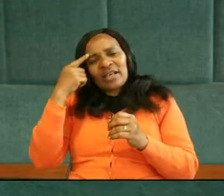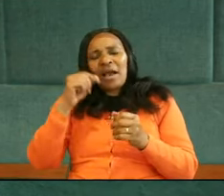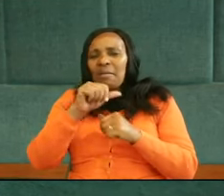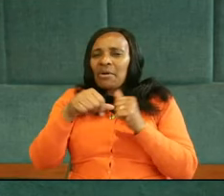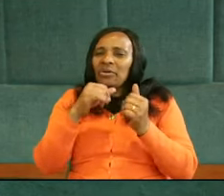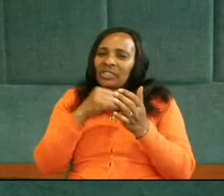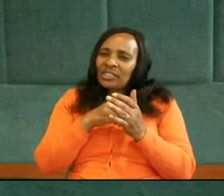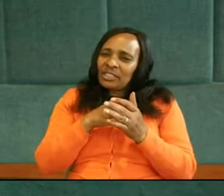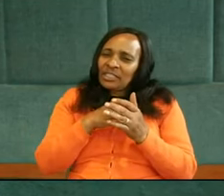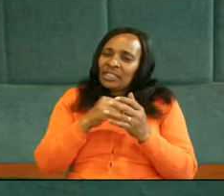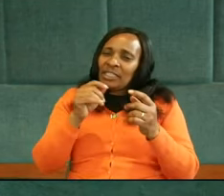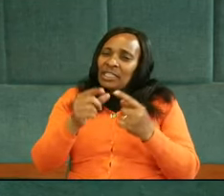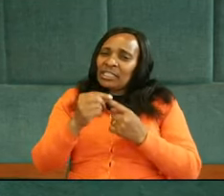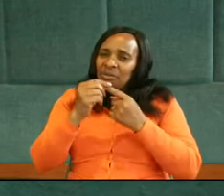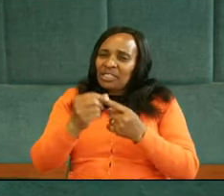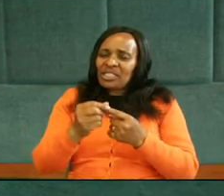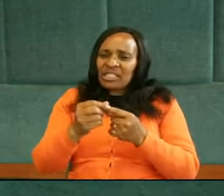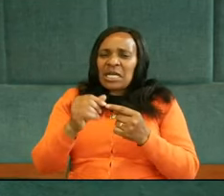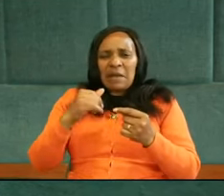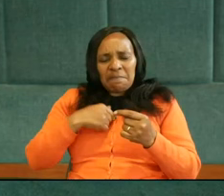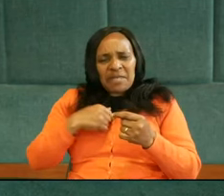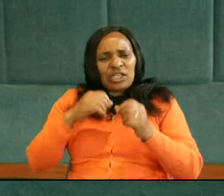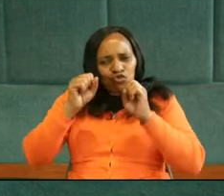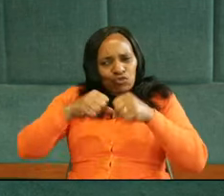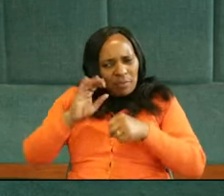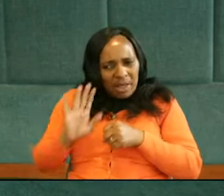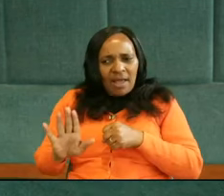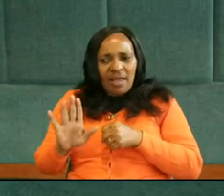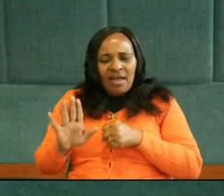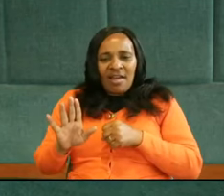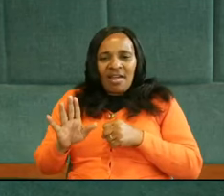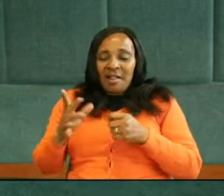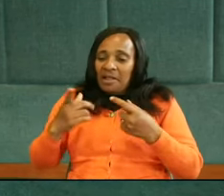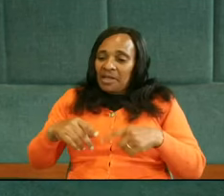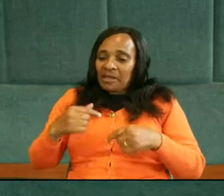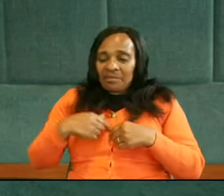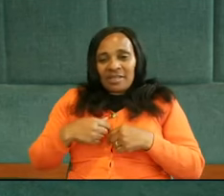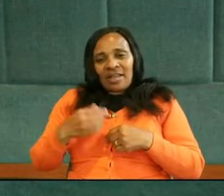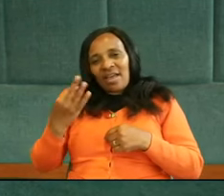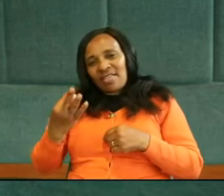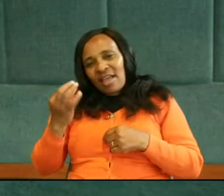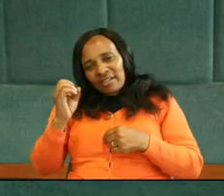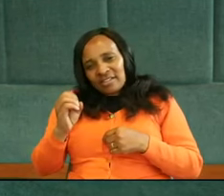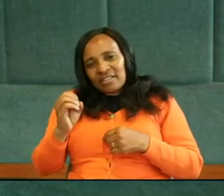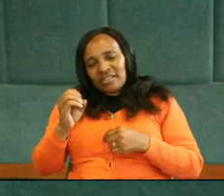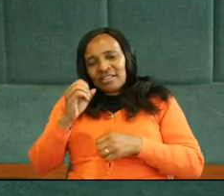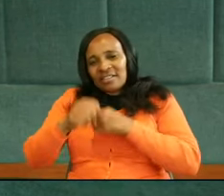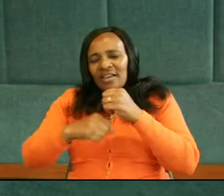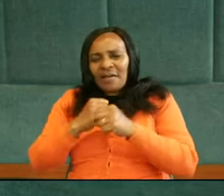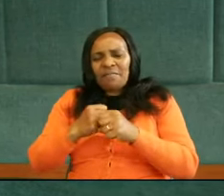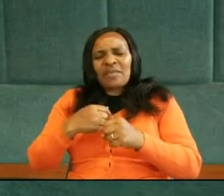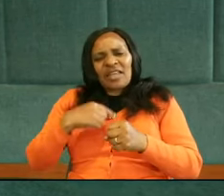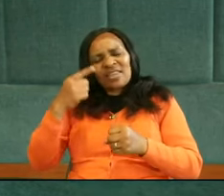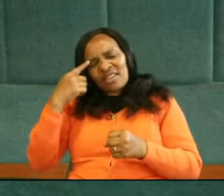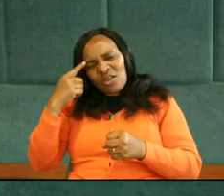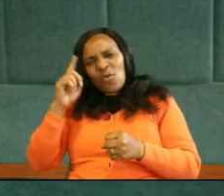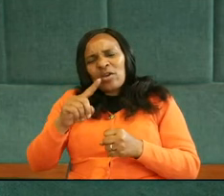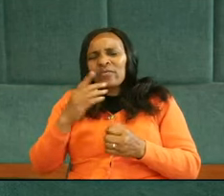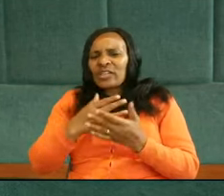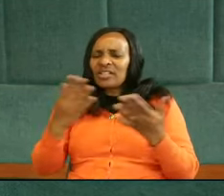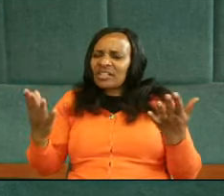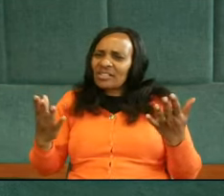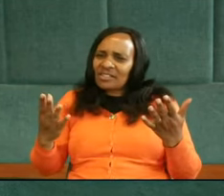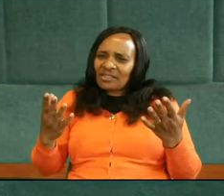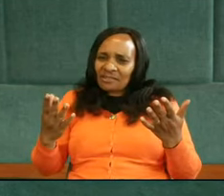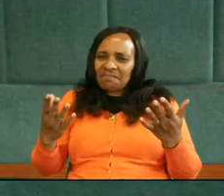it, especially like if I was in his shoes, and let's say I'm in my 30th year, I think maybe one of the things that would